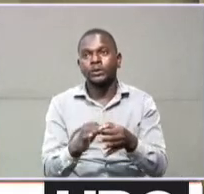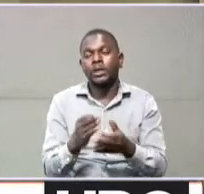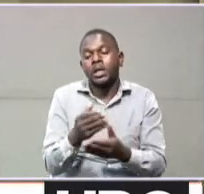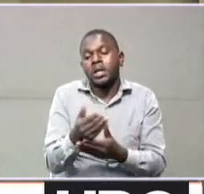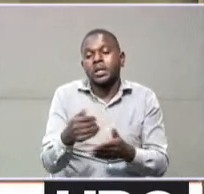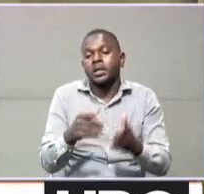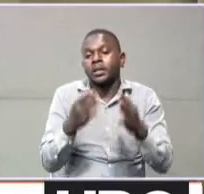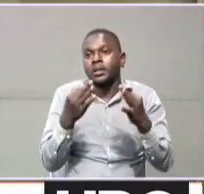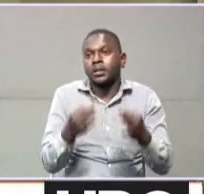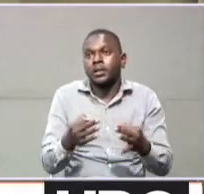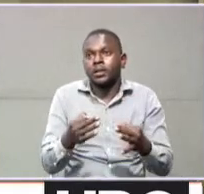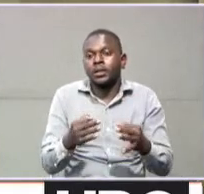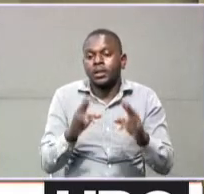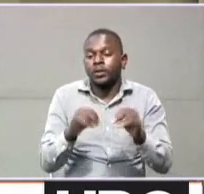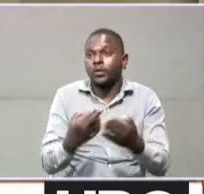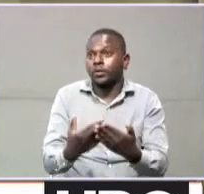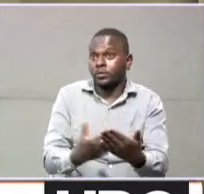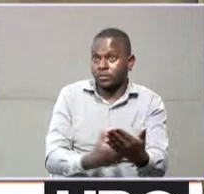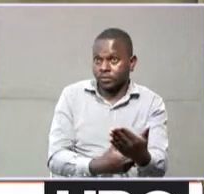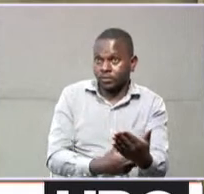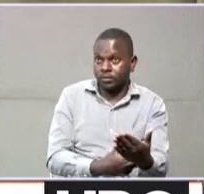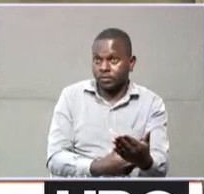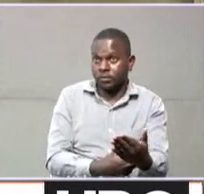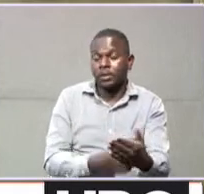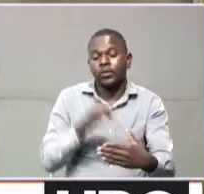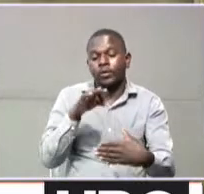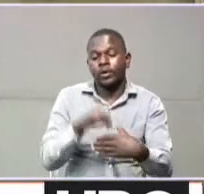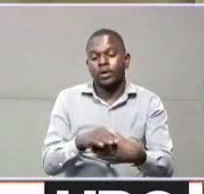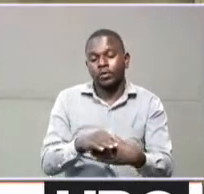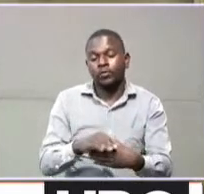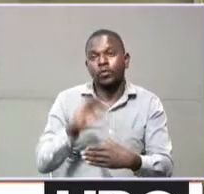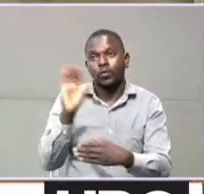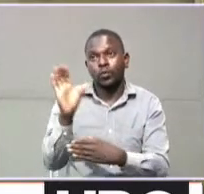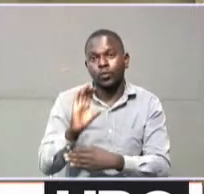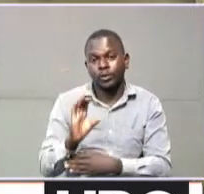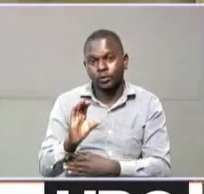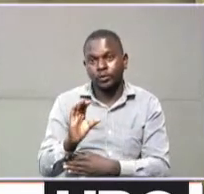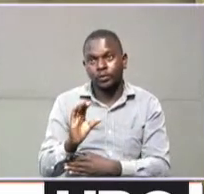anything which is not registered with the electoral commission